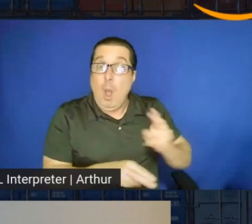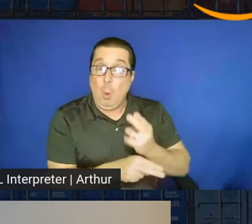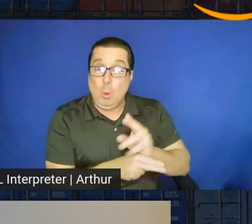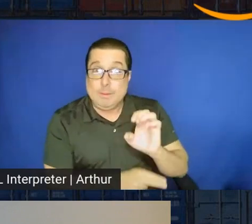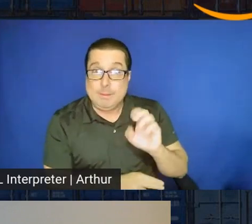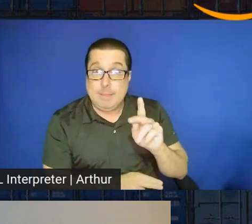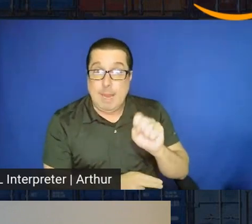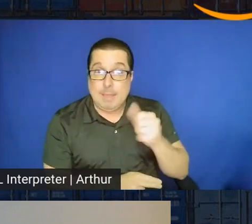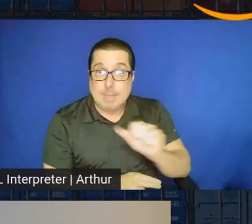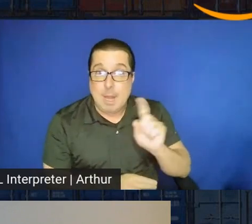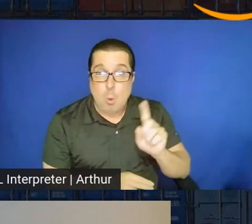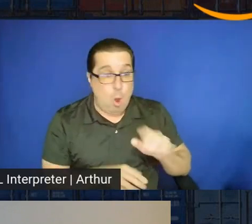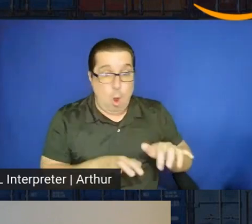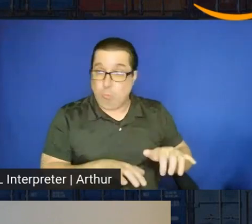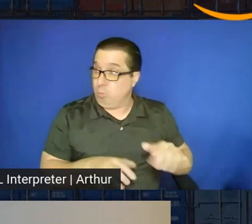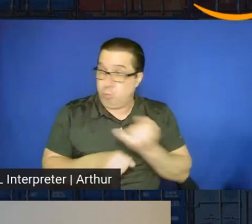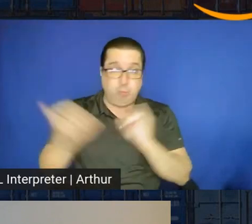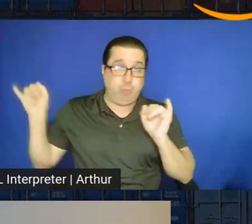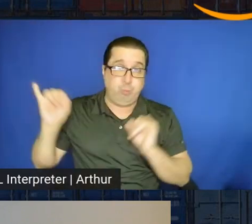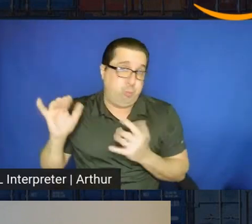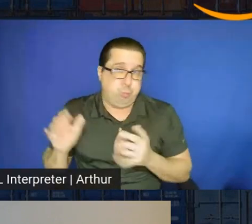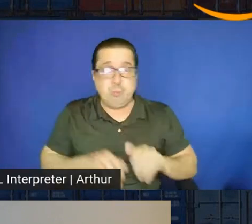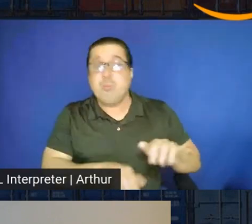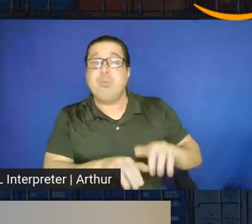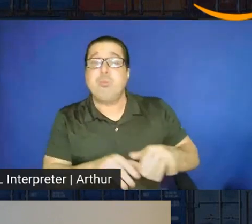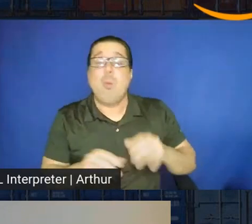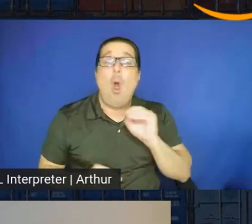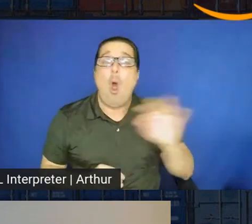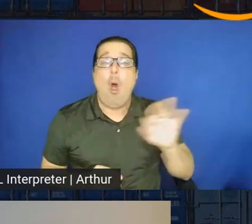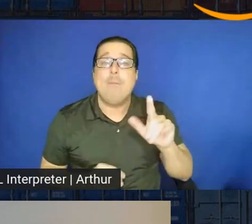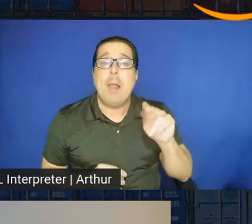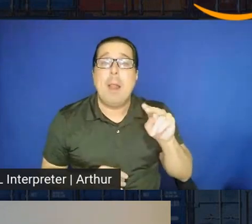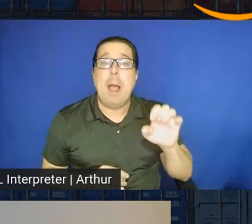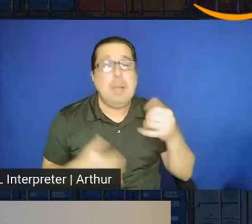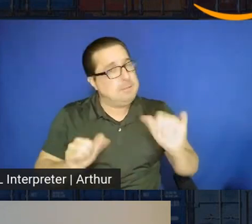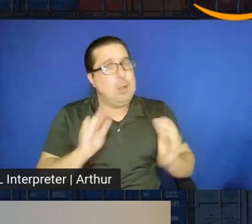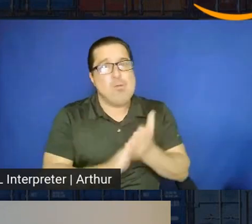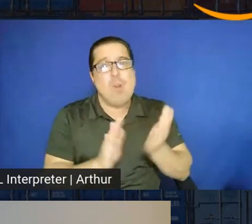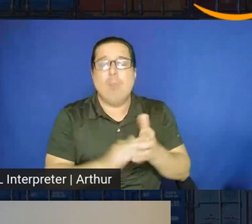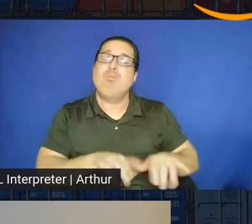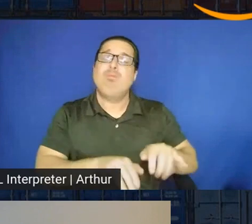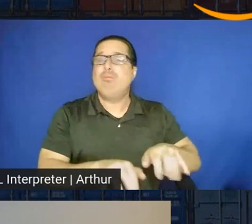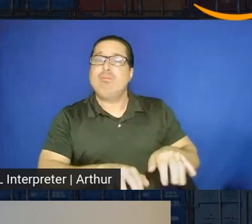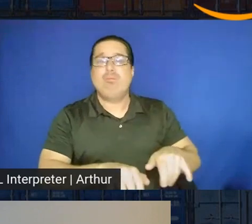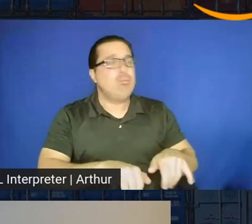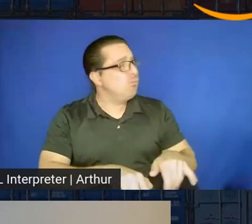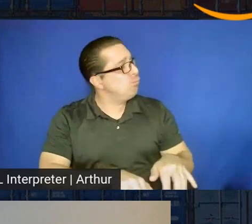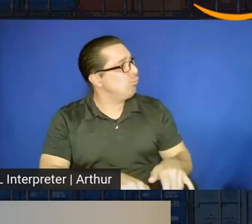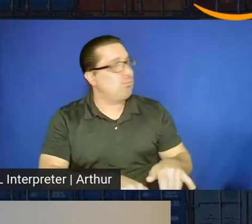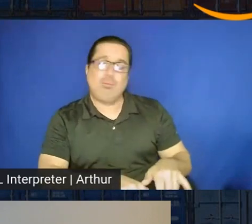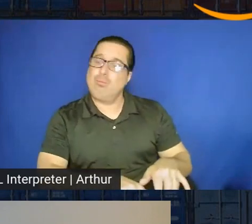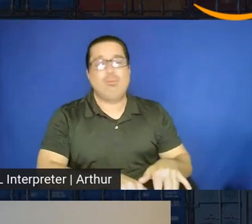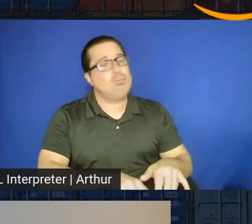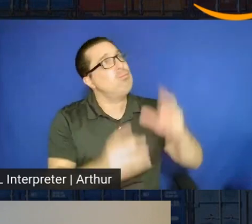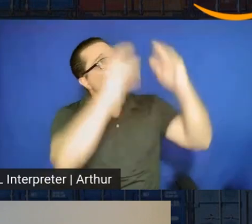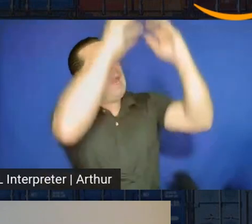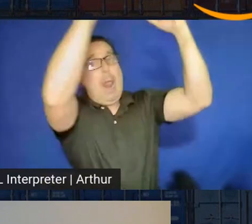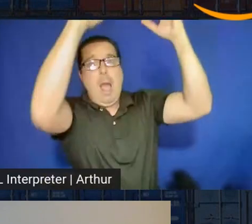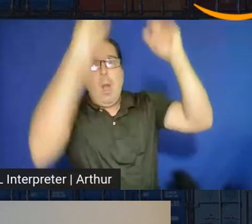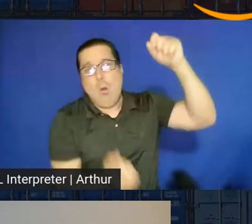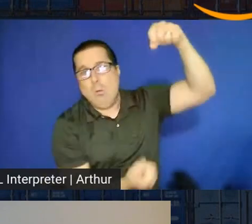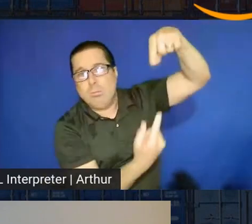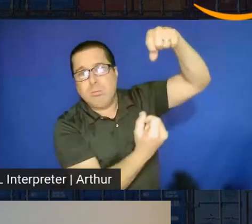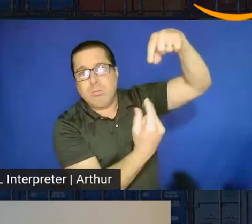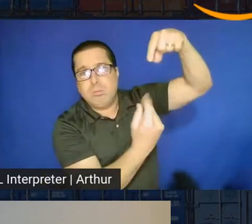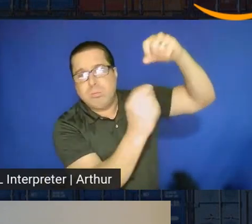Anywhere because it enables an offline mode, but it also provides them a way to connect back to the cloud for other parts of workloads that